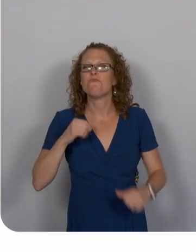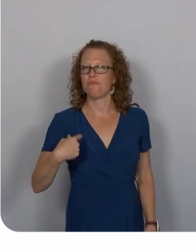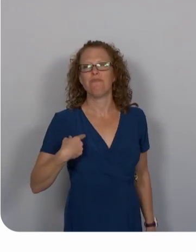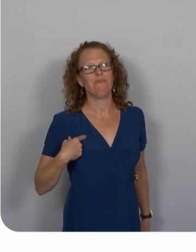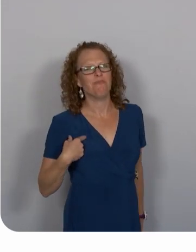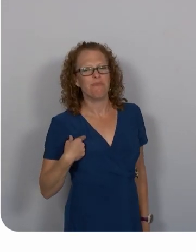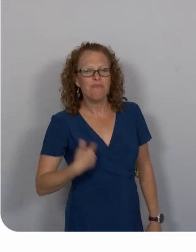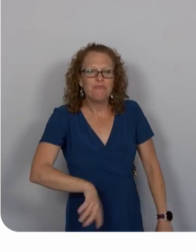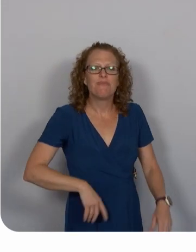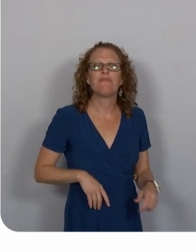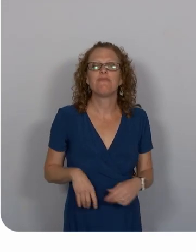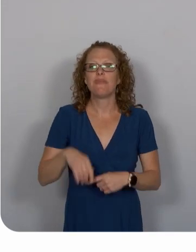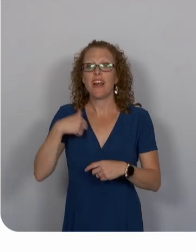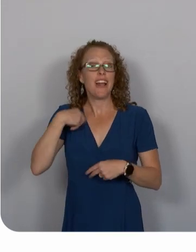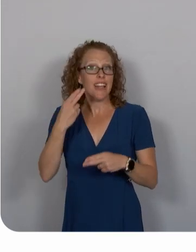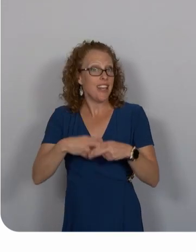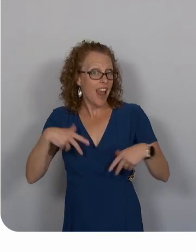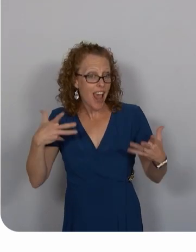Chipotle and Adobo.